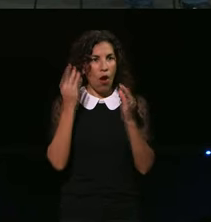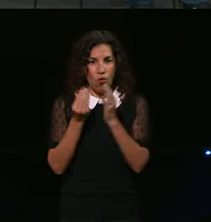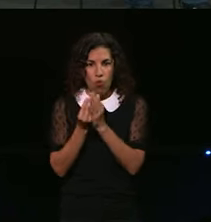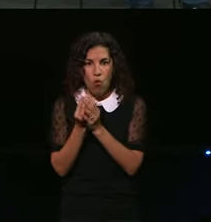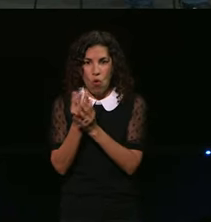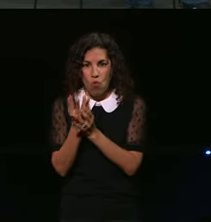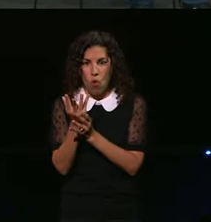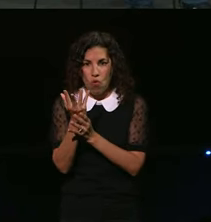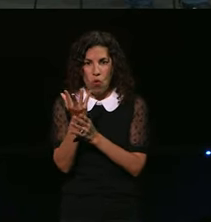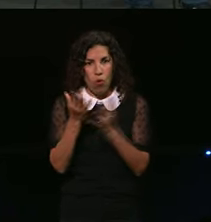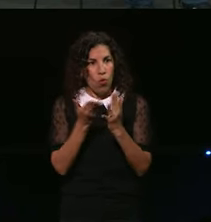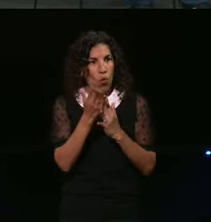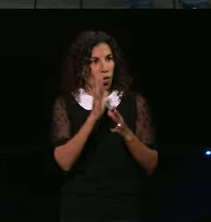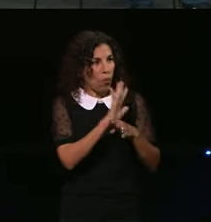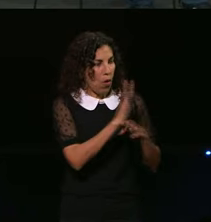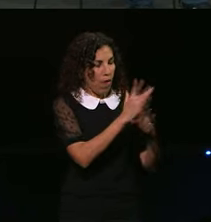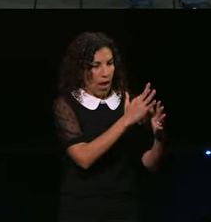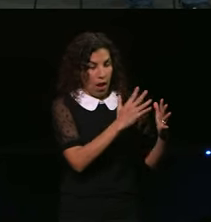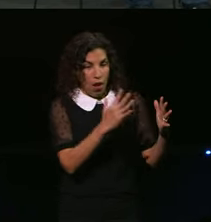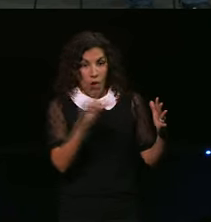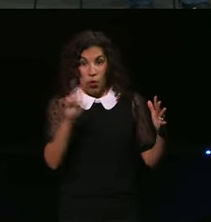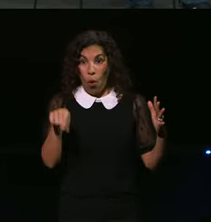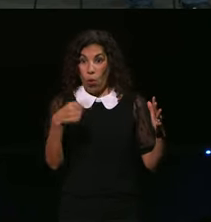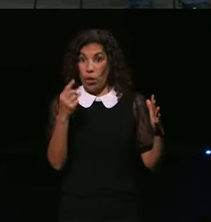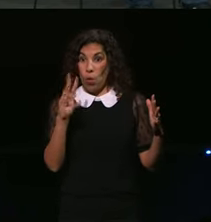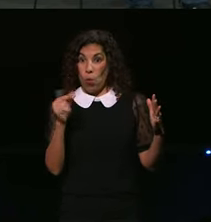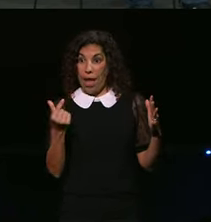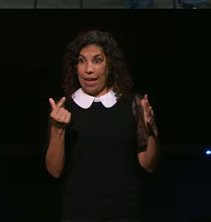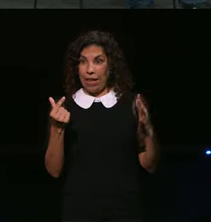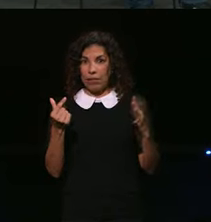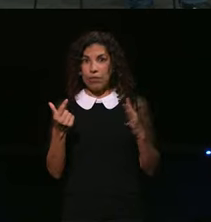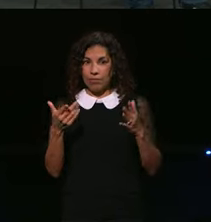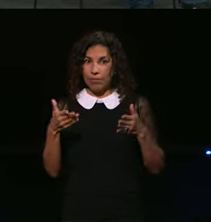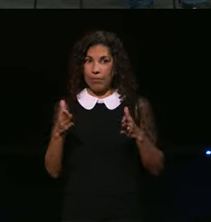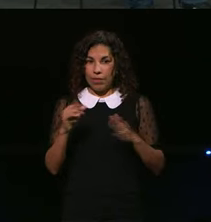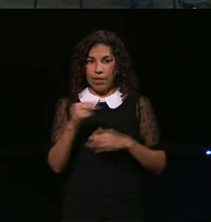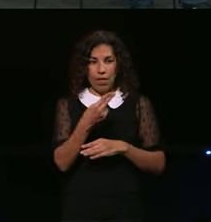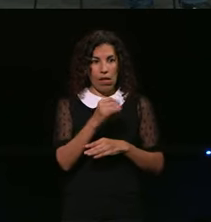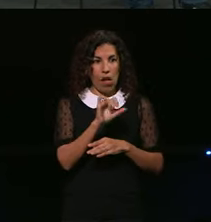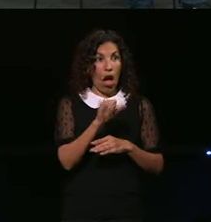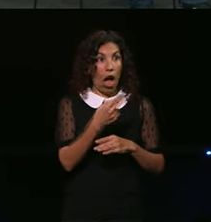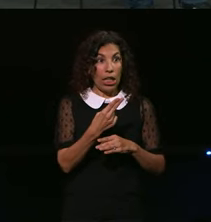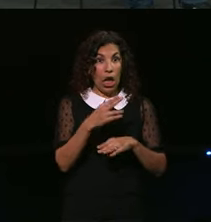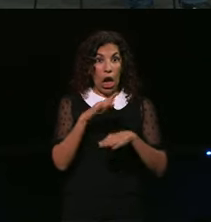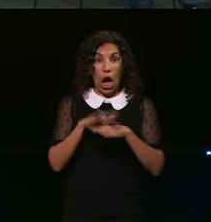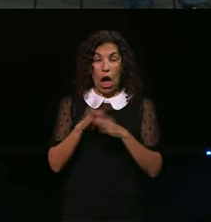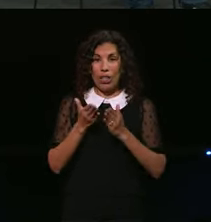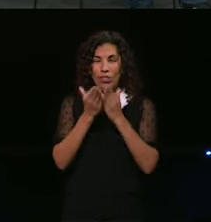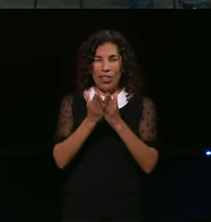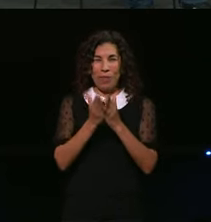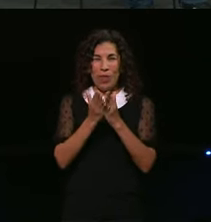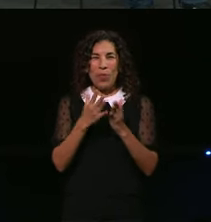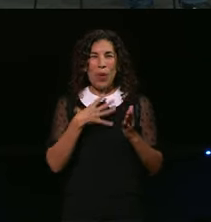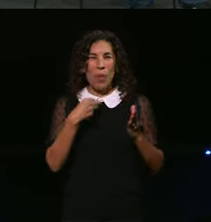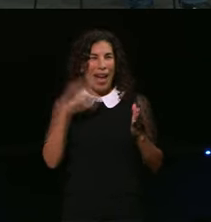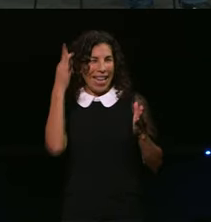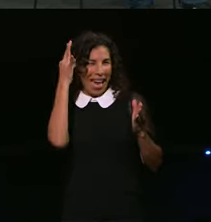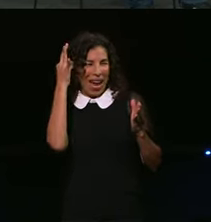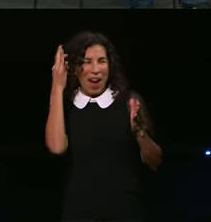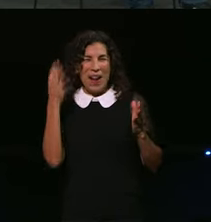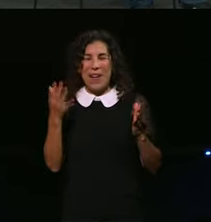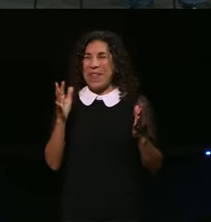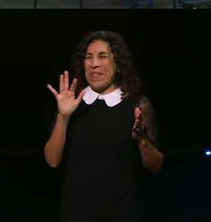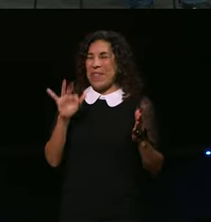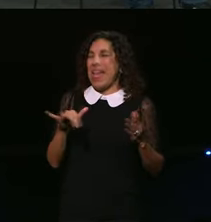all the way through the movie. And the only wig we were allowed was Hannah on the ship, the lady with the white hair.